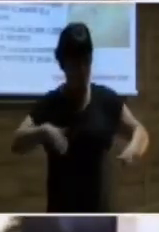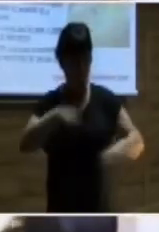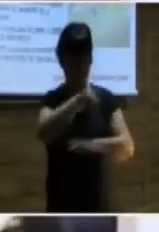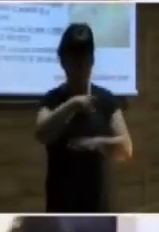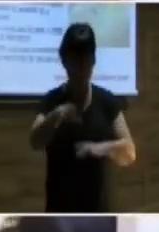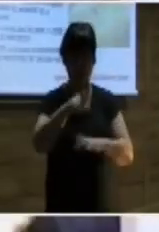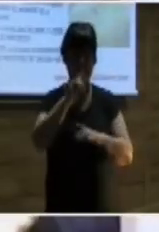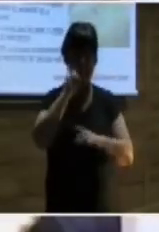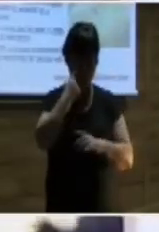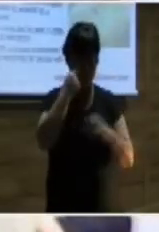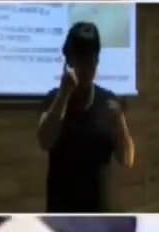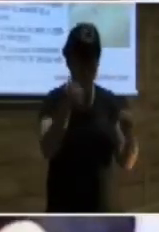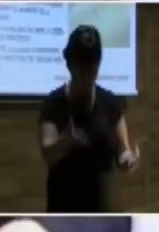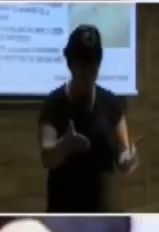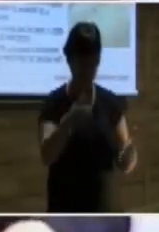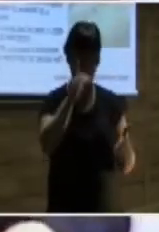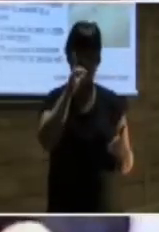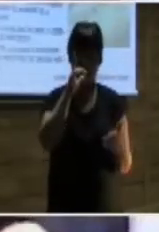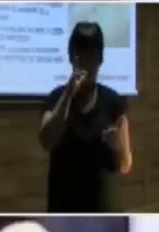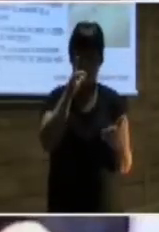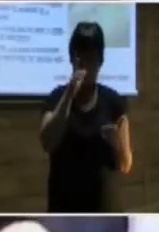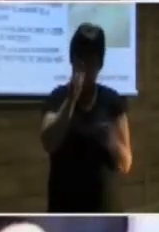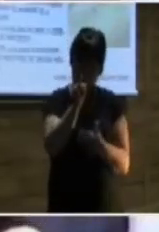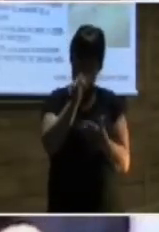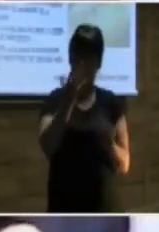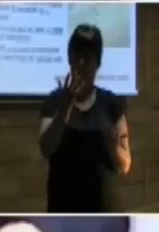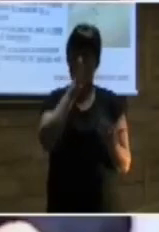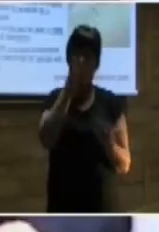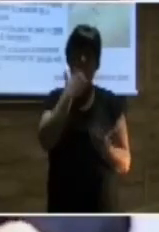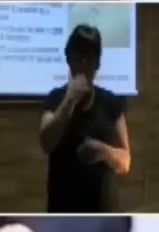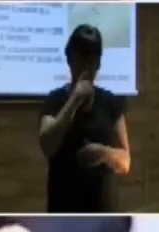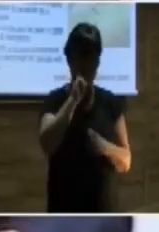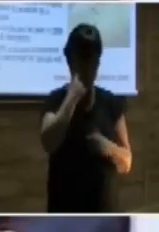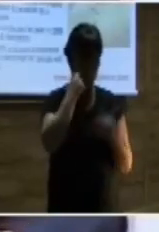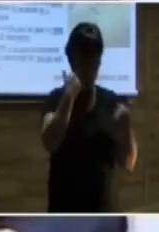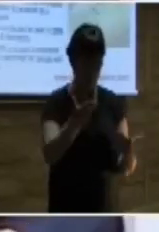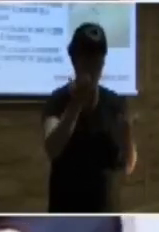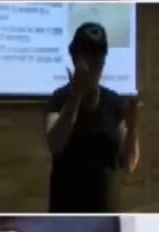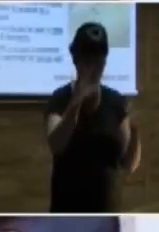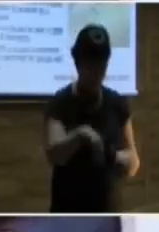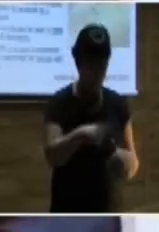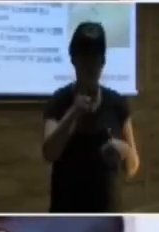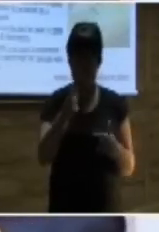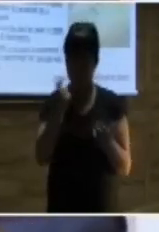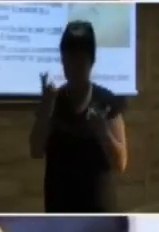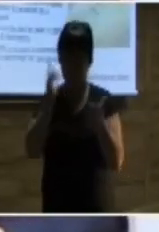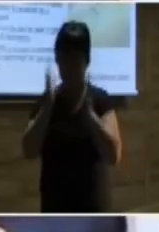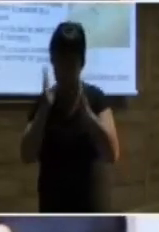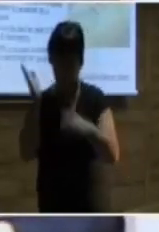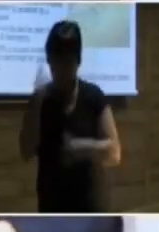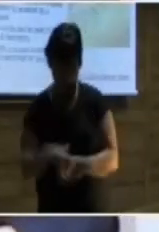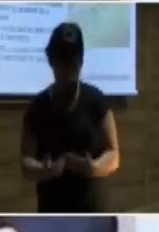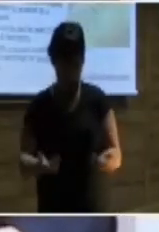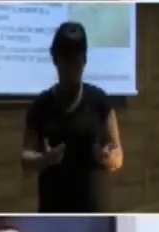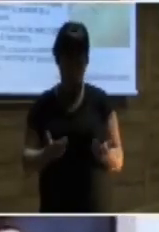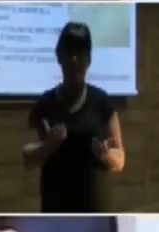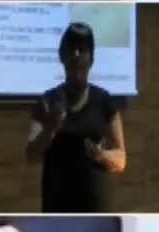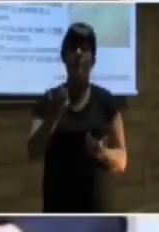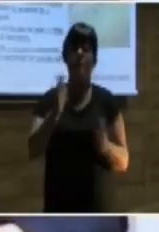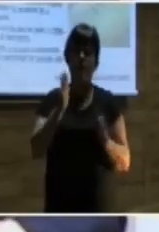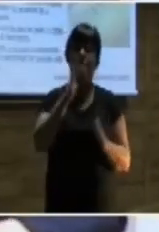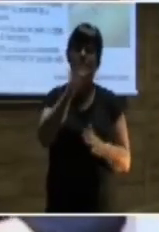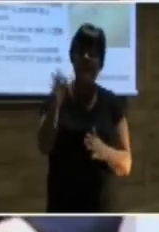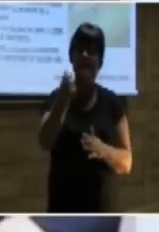diagnosis, there's no treatment. You know, some of the drugs that are available are only available at the early stages of the disease, so the earlier